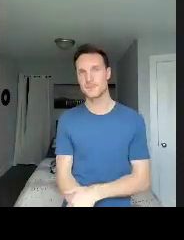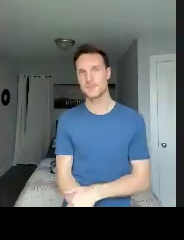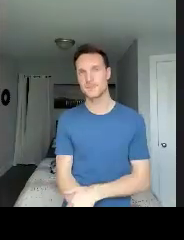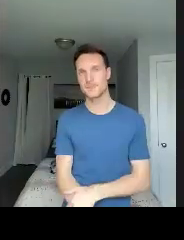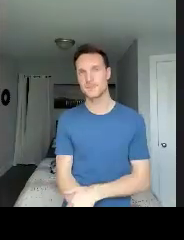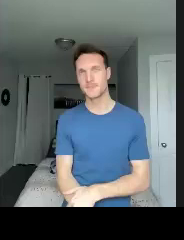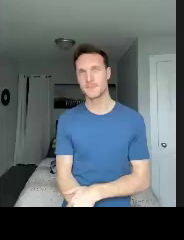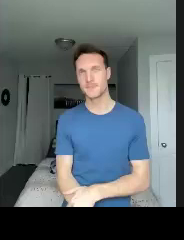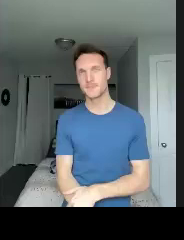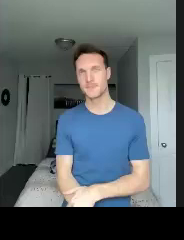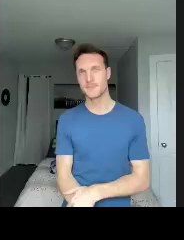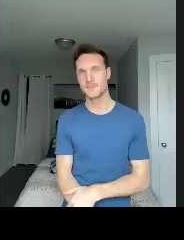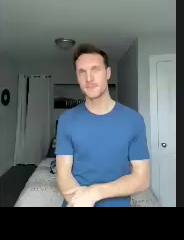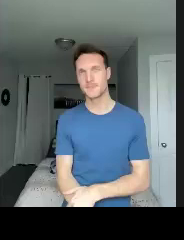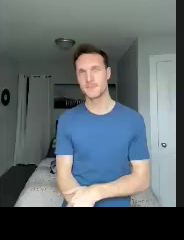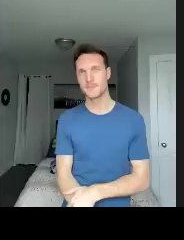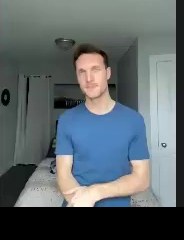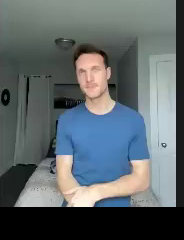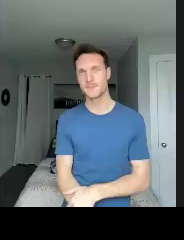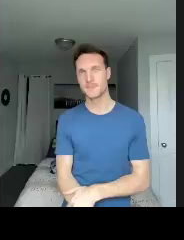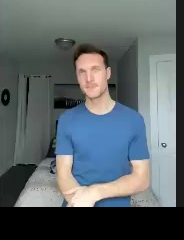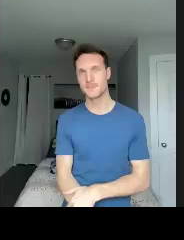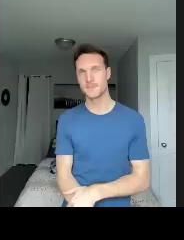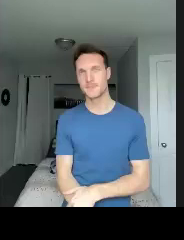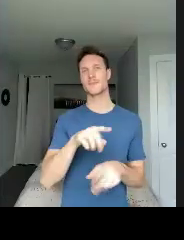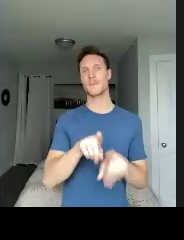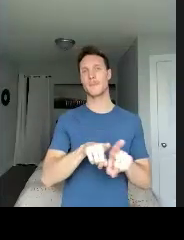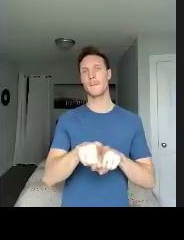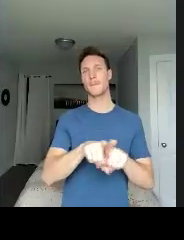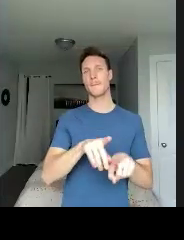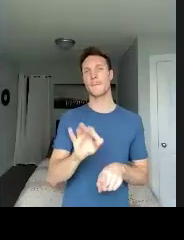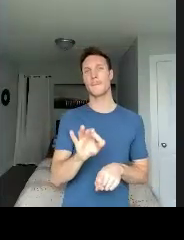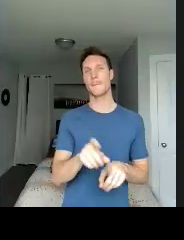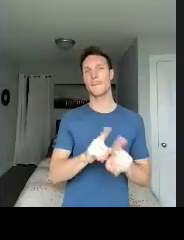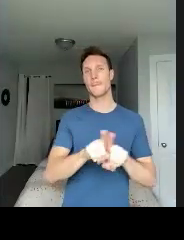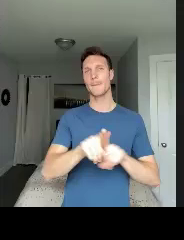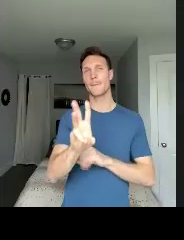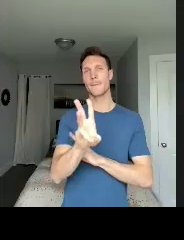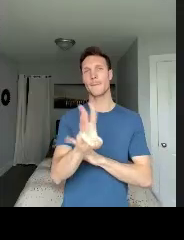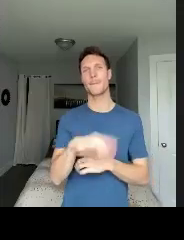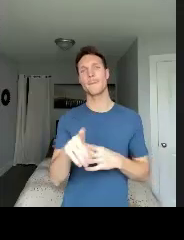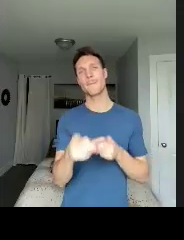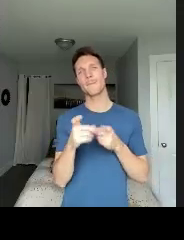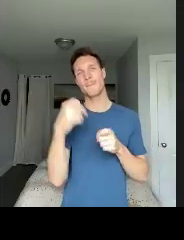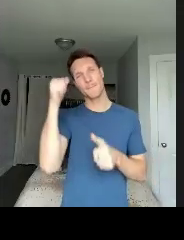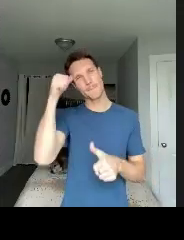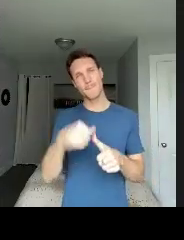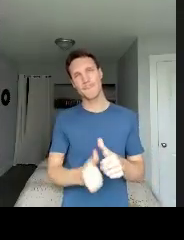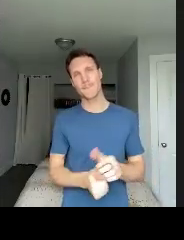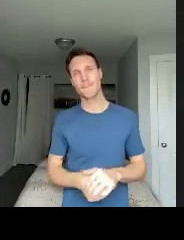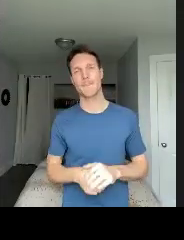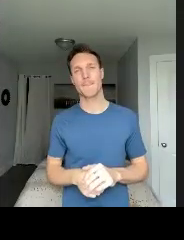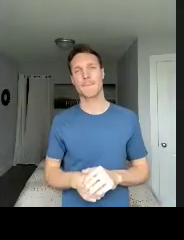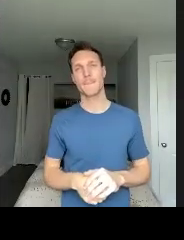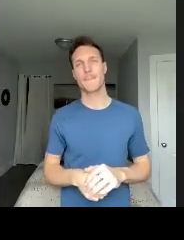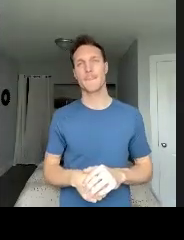to unmute when we're ready for your question. I also want to give a quick reminder that to make sure